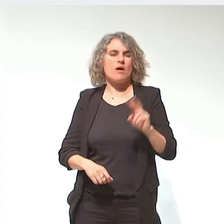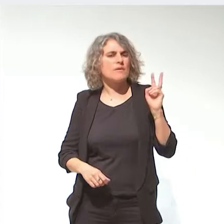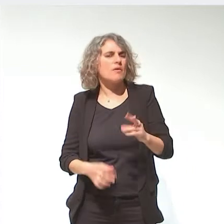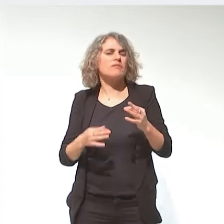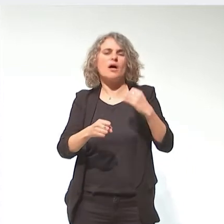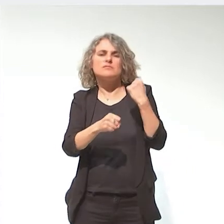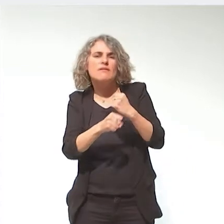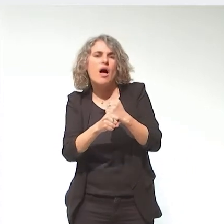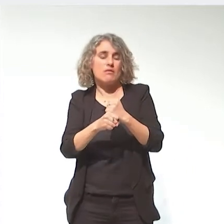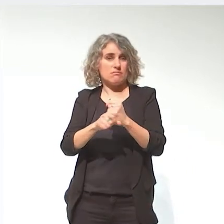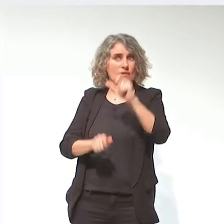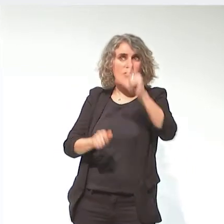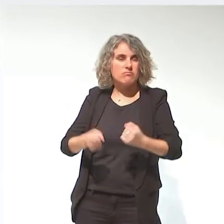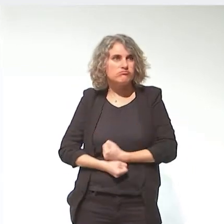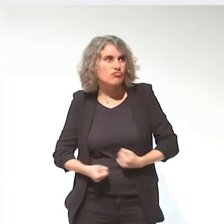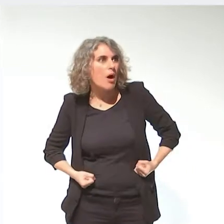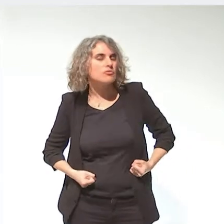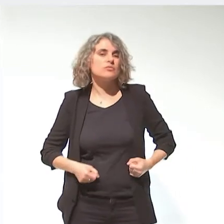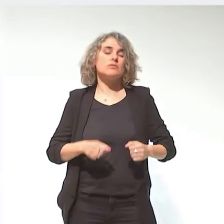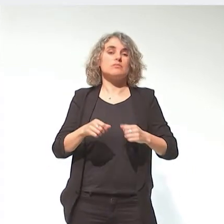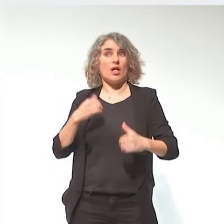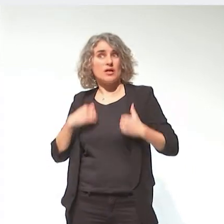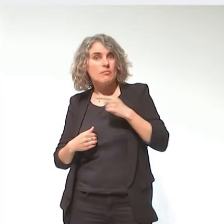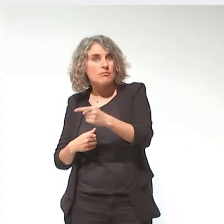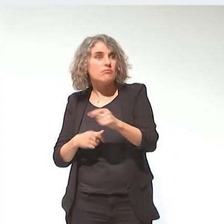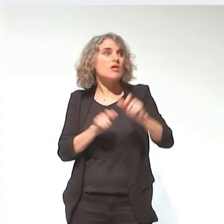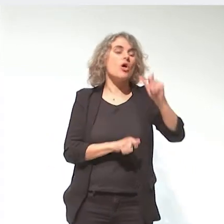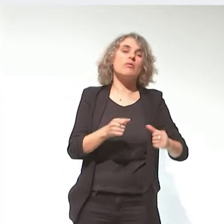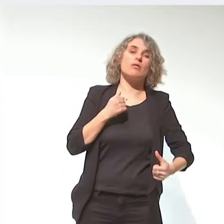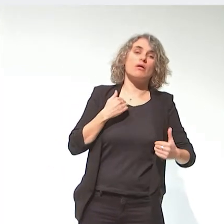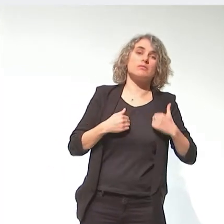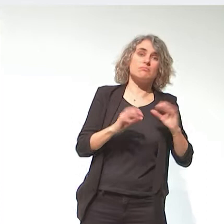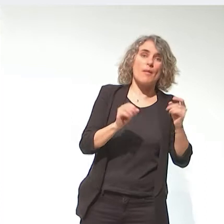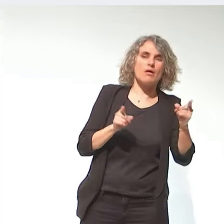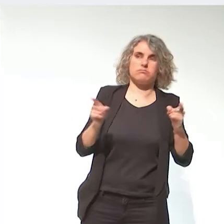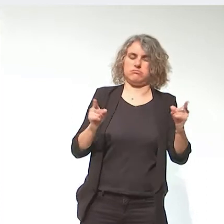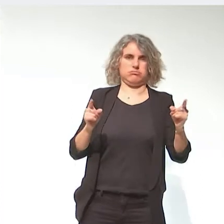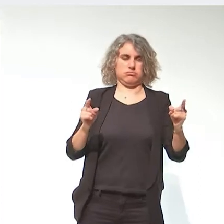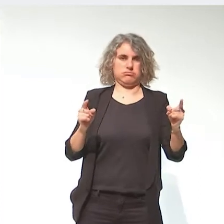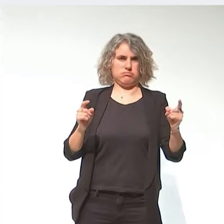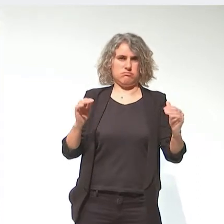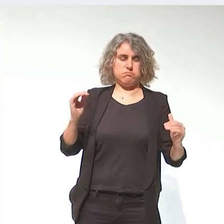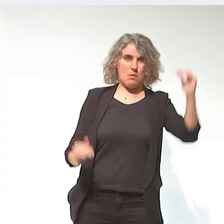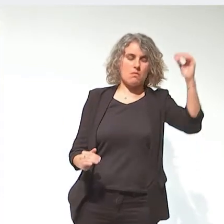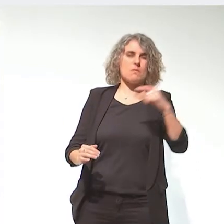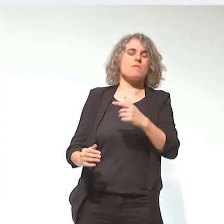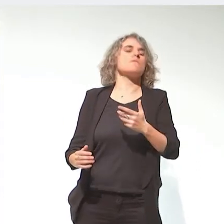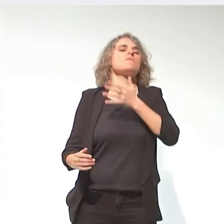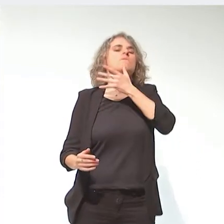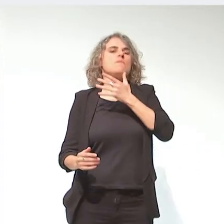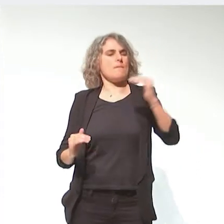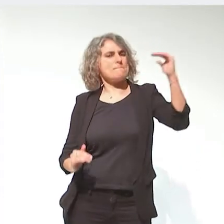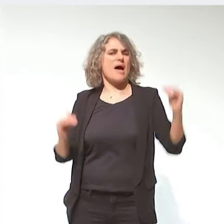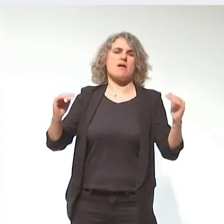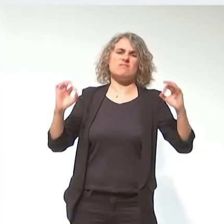one of our key objectives. This is reflected in the indicators linked to the European Pillar of Social